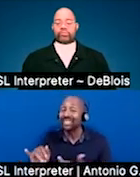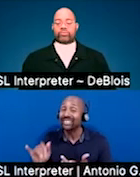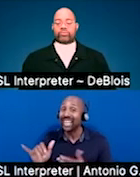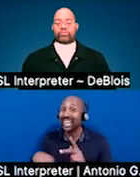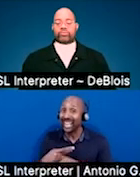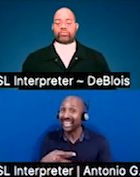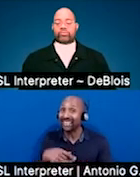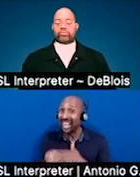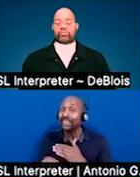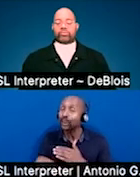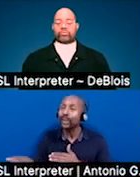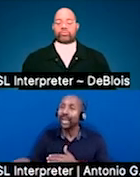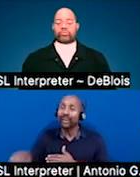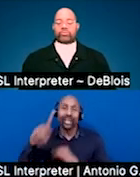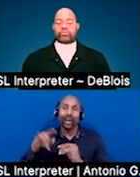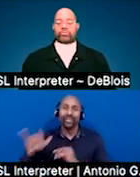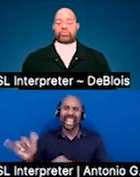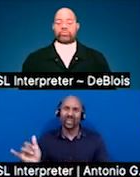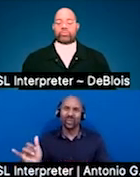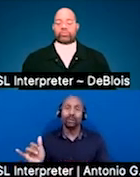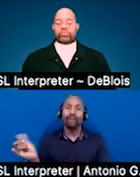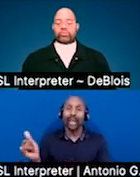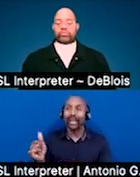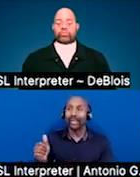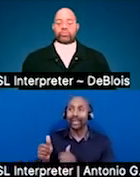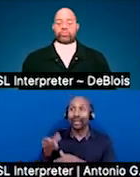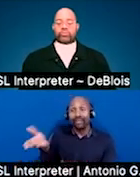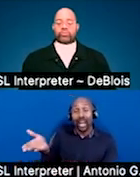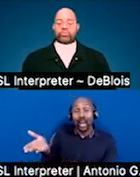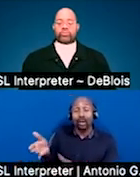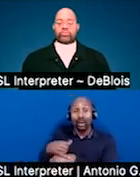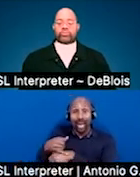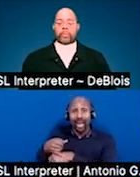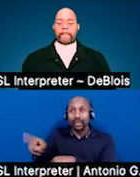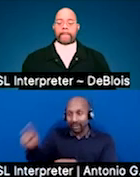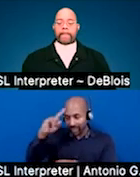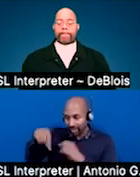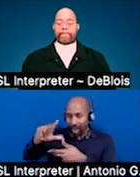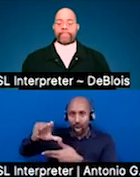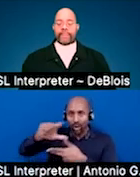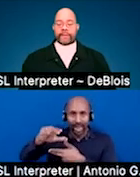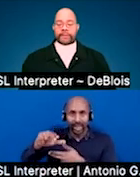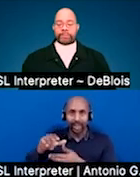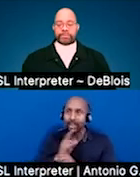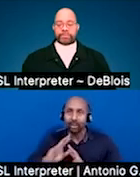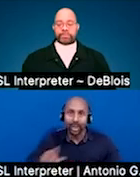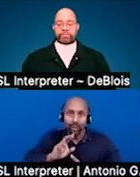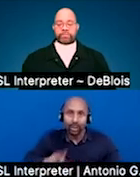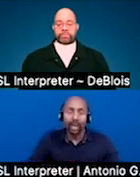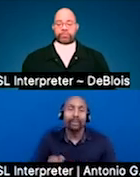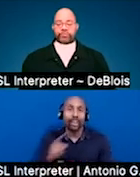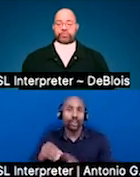circumstances, hurricanes, and being able to respond and having the students be prepared. I mean, if you imagine you're